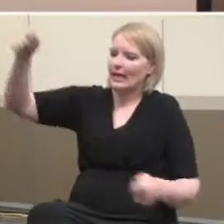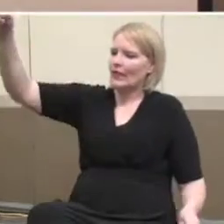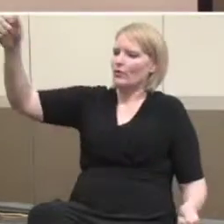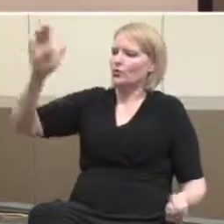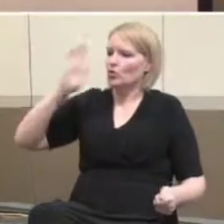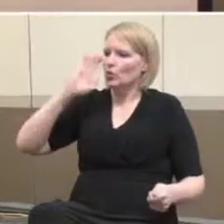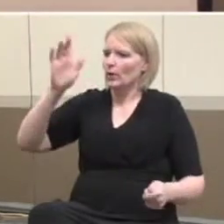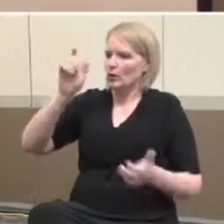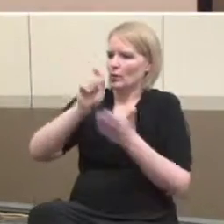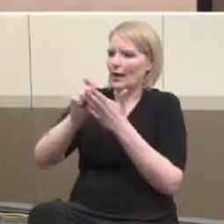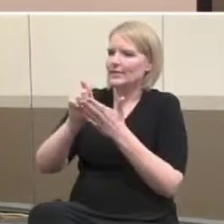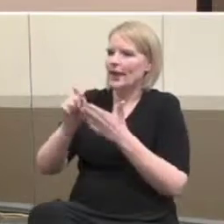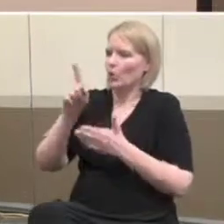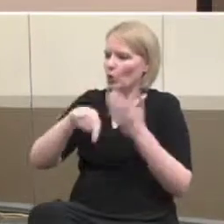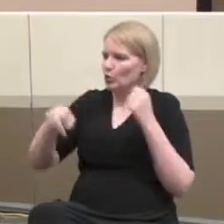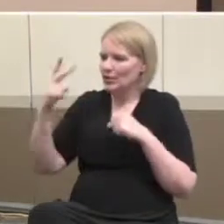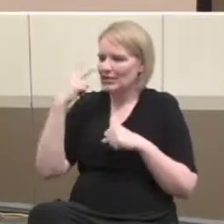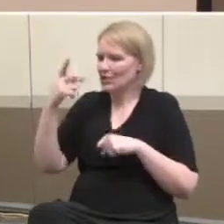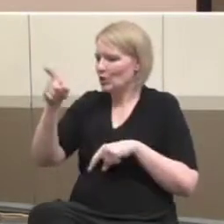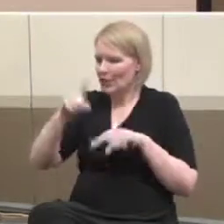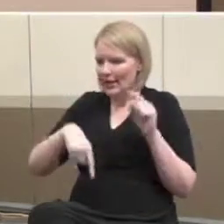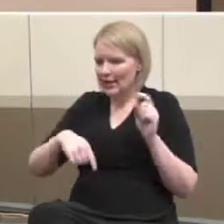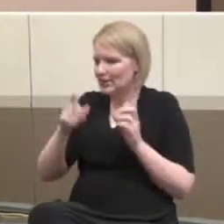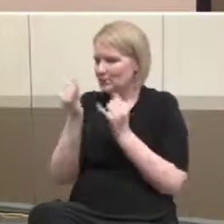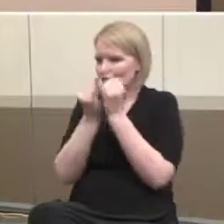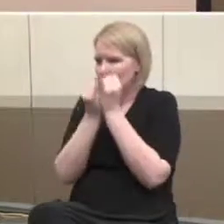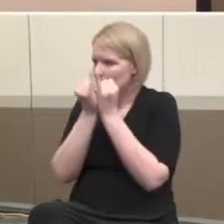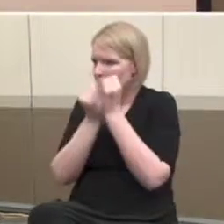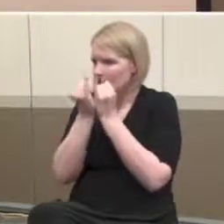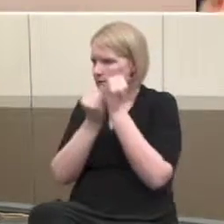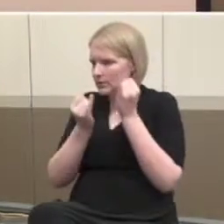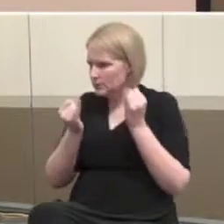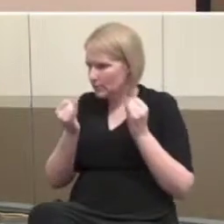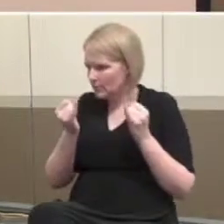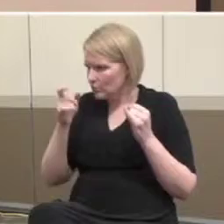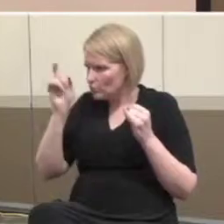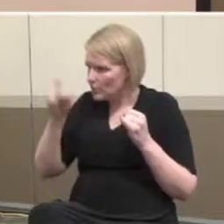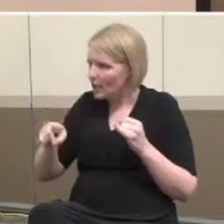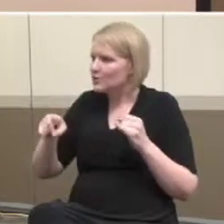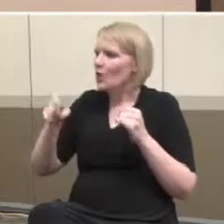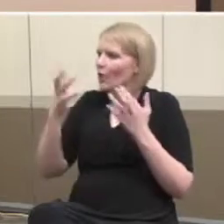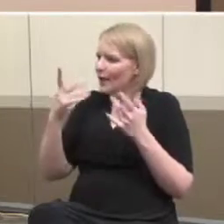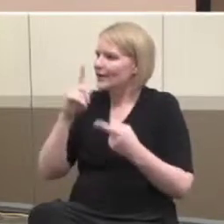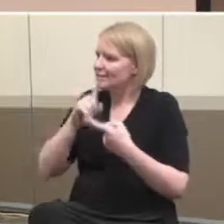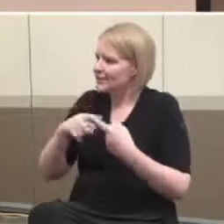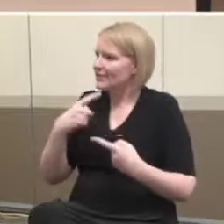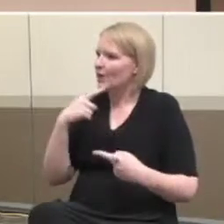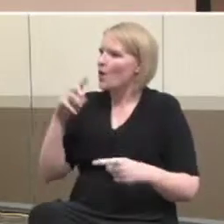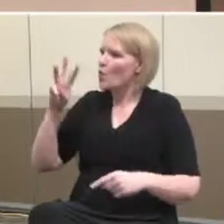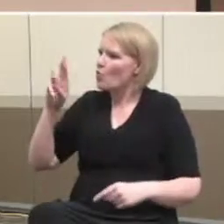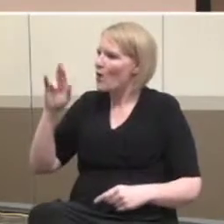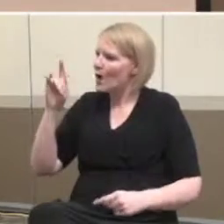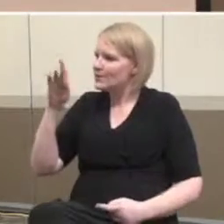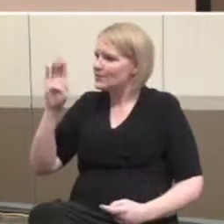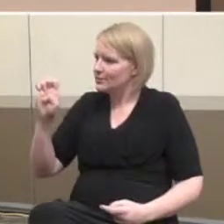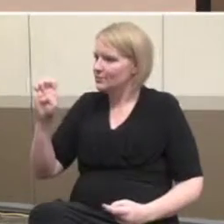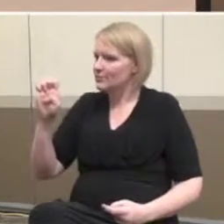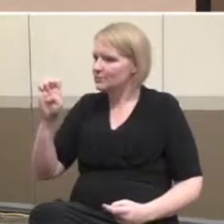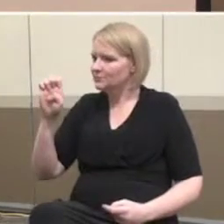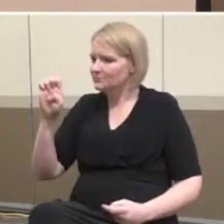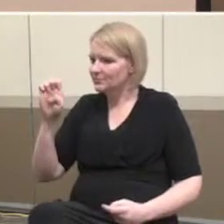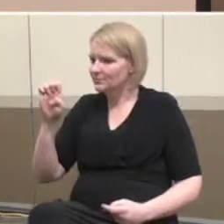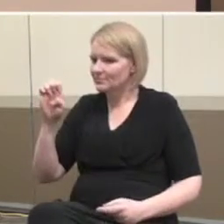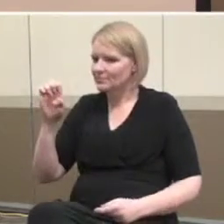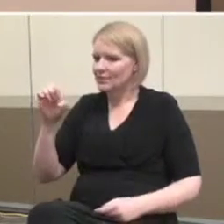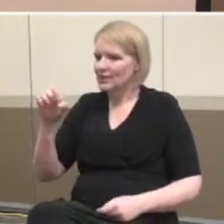you see, but you can't cheat. You can't write until the screen comes up that says write. So I'll let you hold your pencil. I wouldn't even let the kids hold the